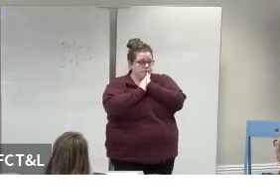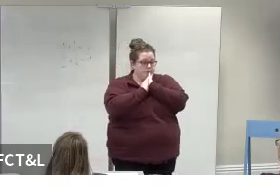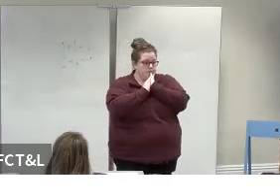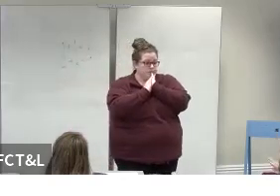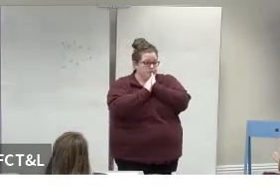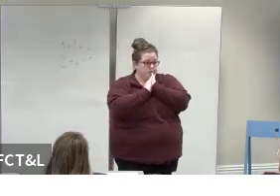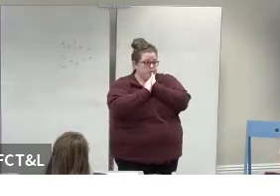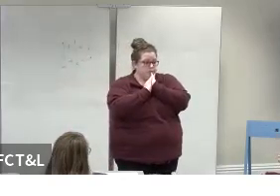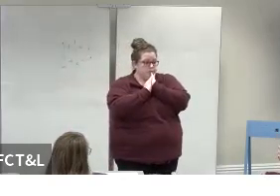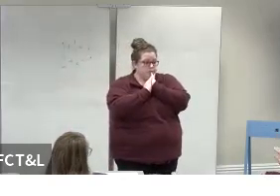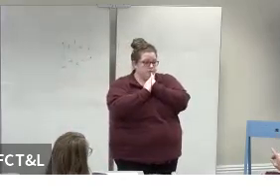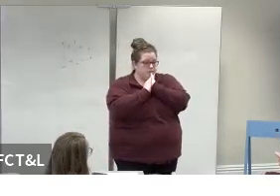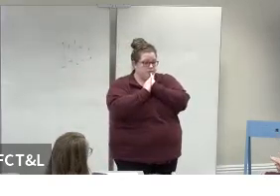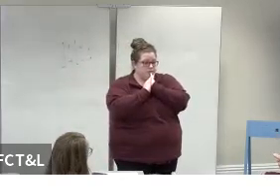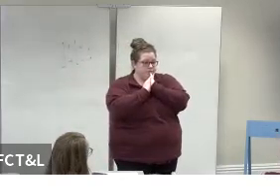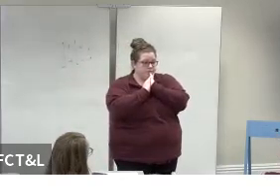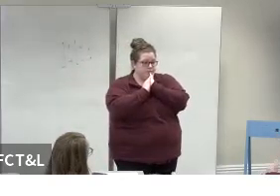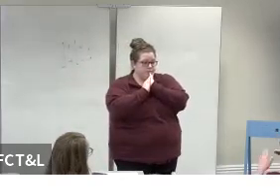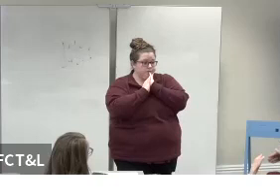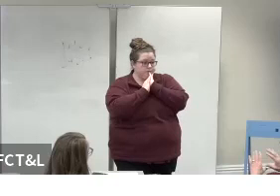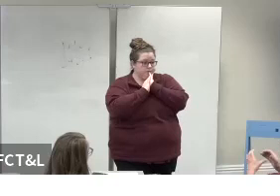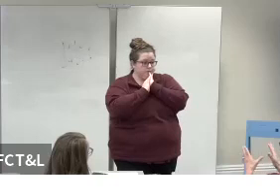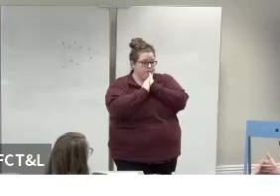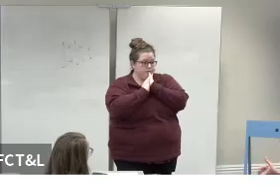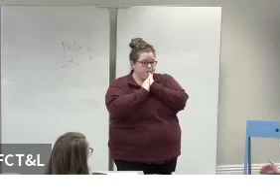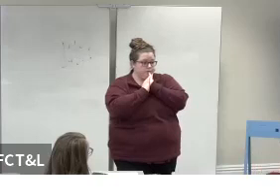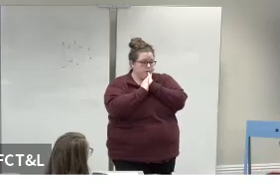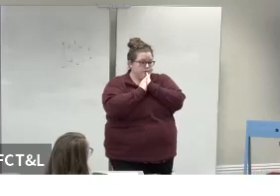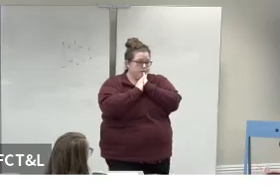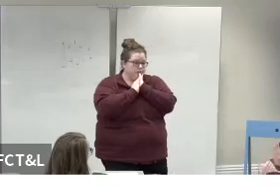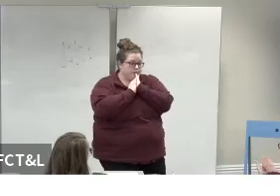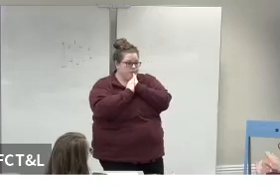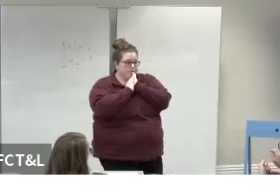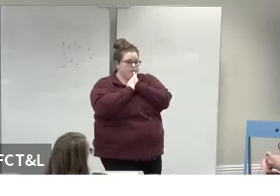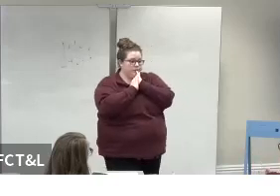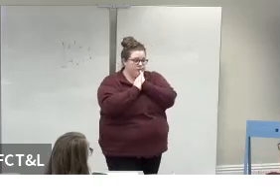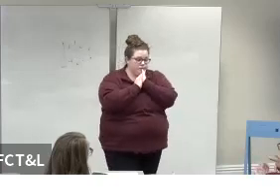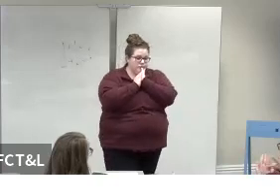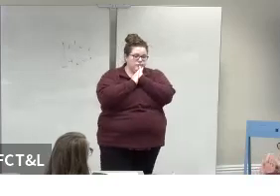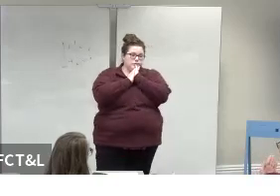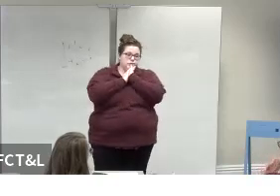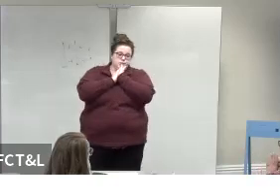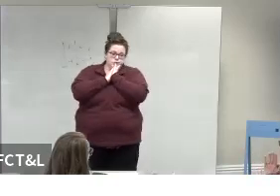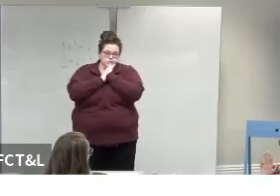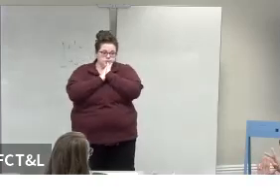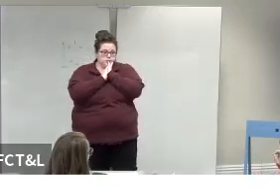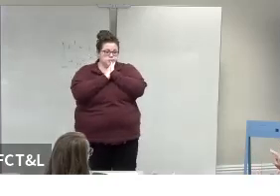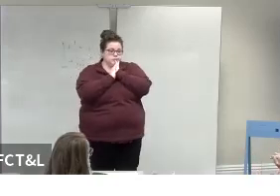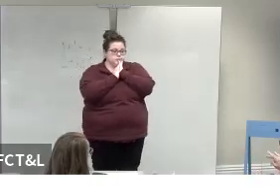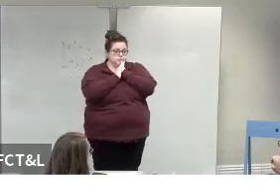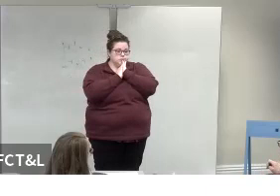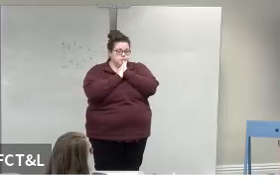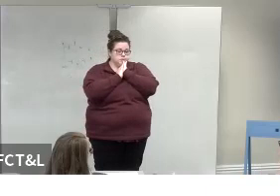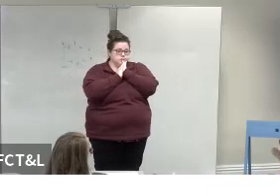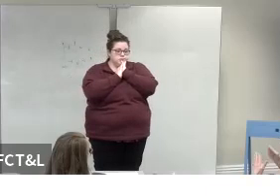Ballard M. I know the focus today has been on the classroom, but what about college specific programming, such as like keynote speakers,